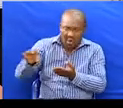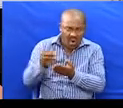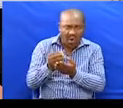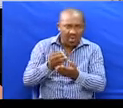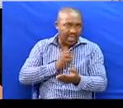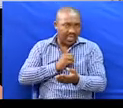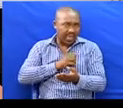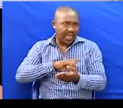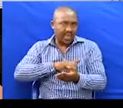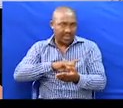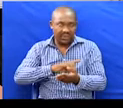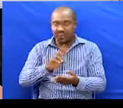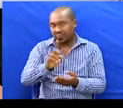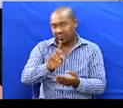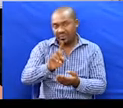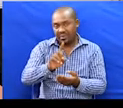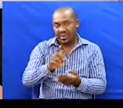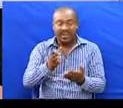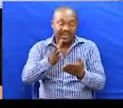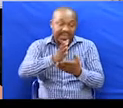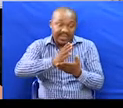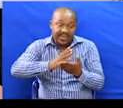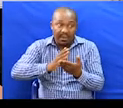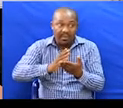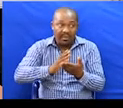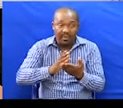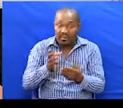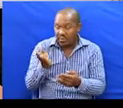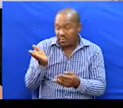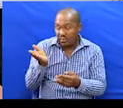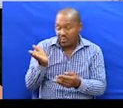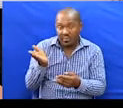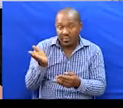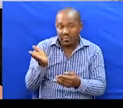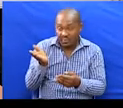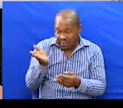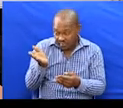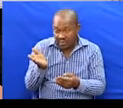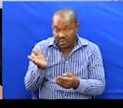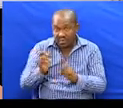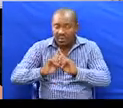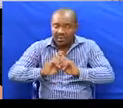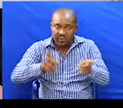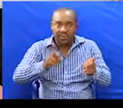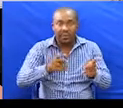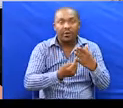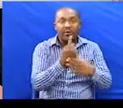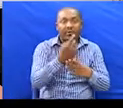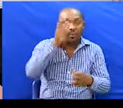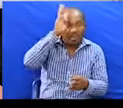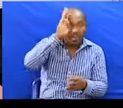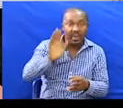It happens, some of your characters, you differ from your parent. And that